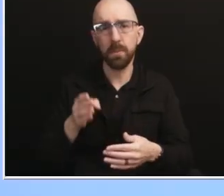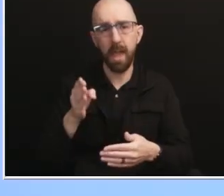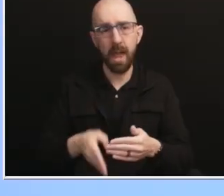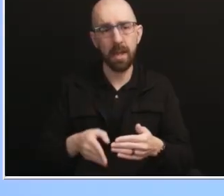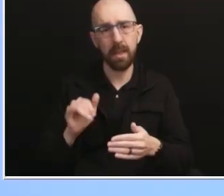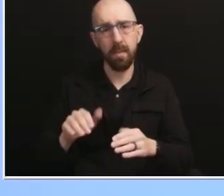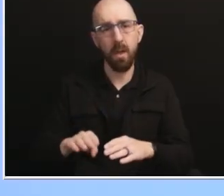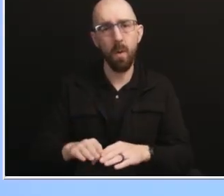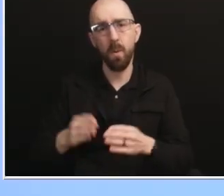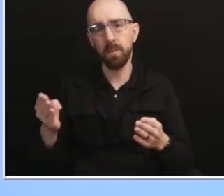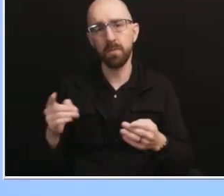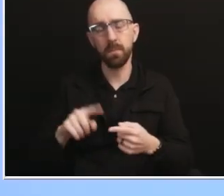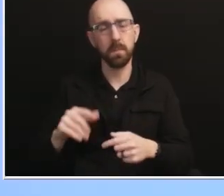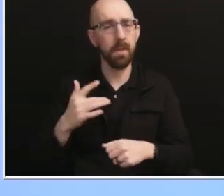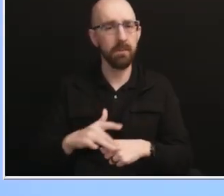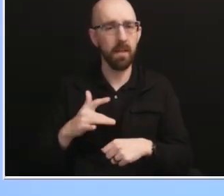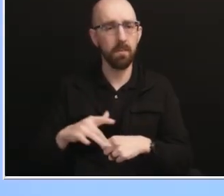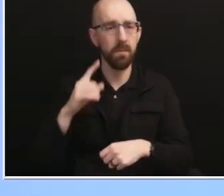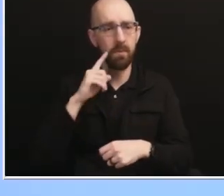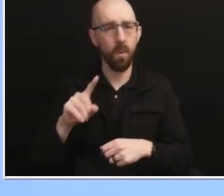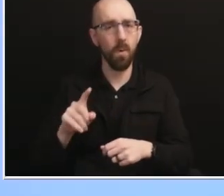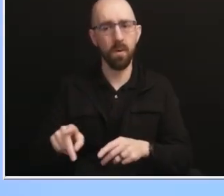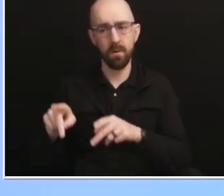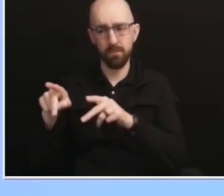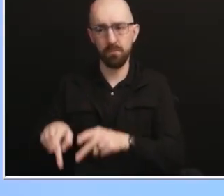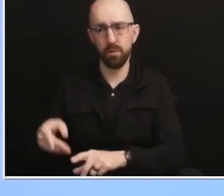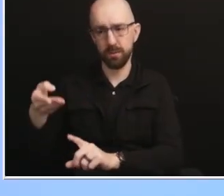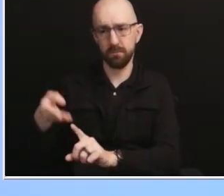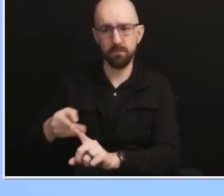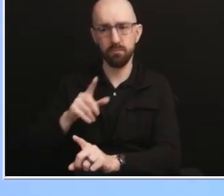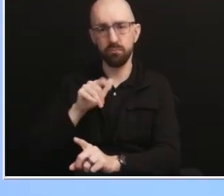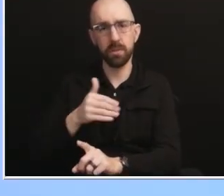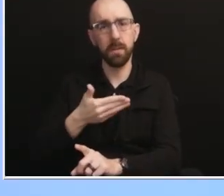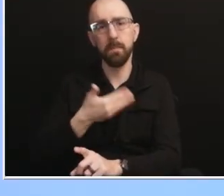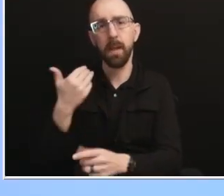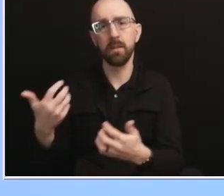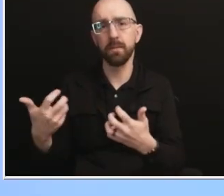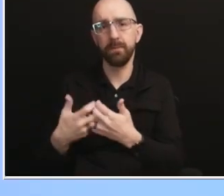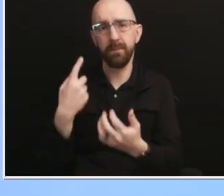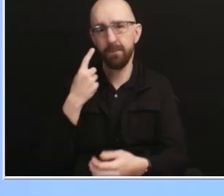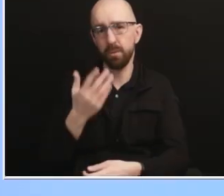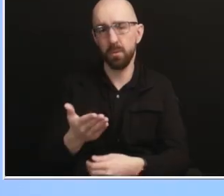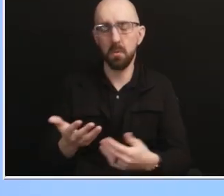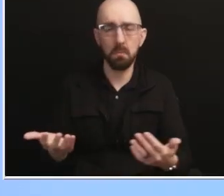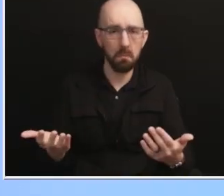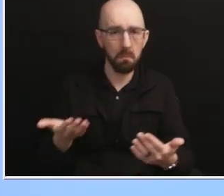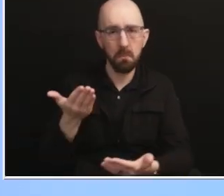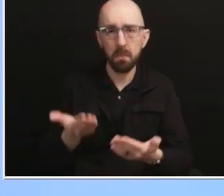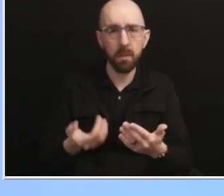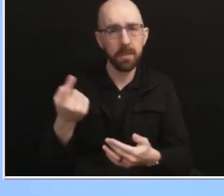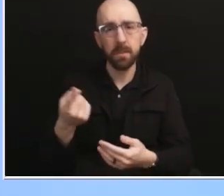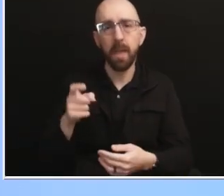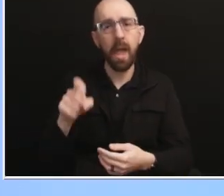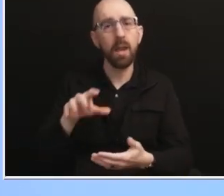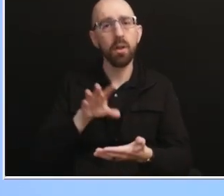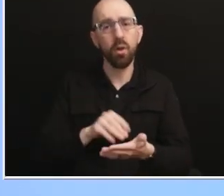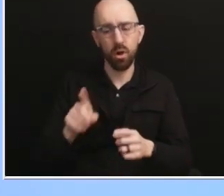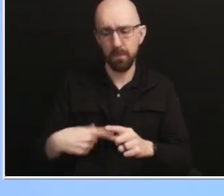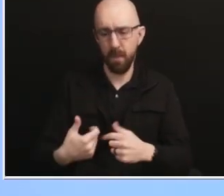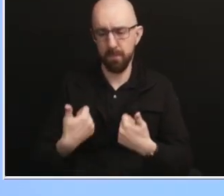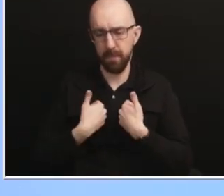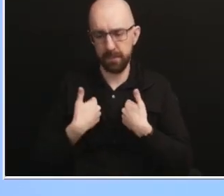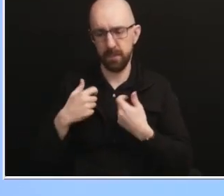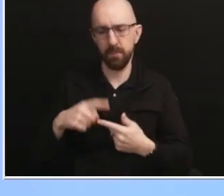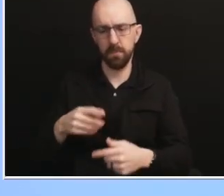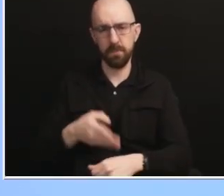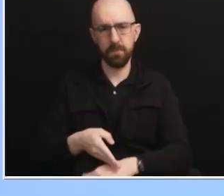to be available for the person that actually is the best partner for you. Maybe there's something you needed to learn about yourself to be better long-term